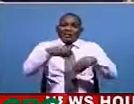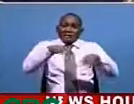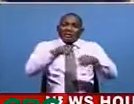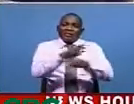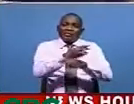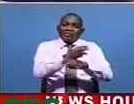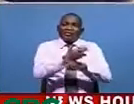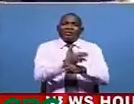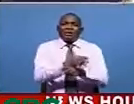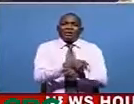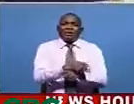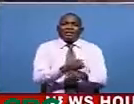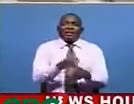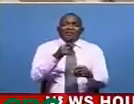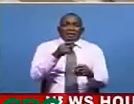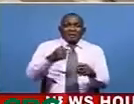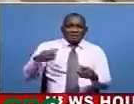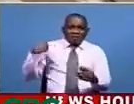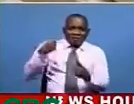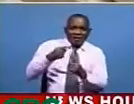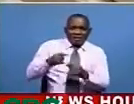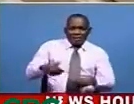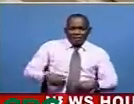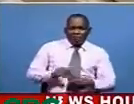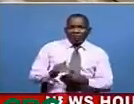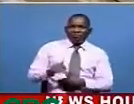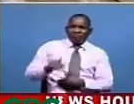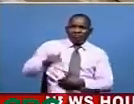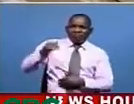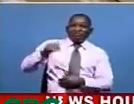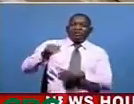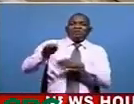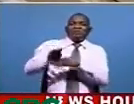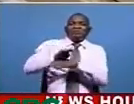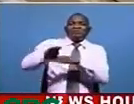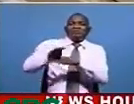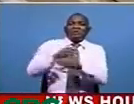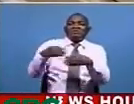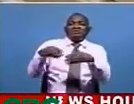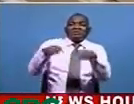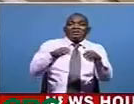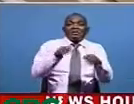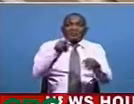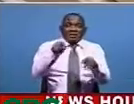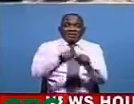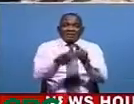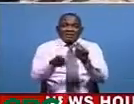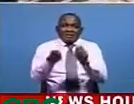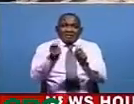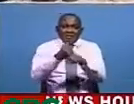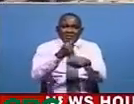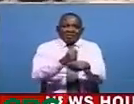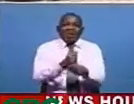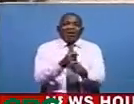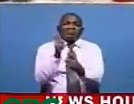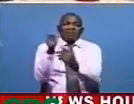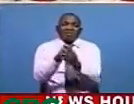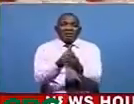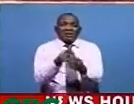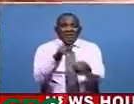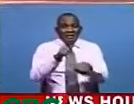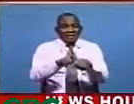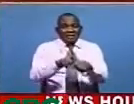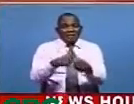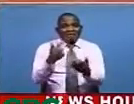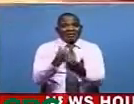in early from his childhood, creating or crafting objects for himself. At a time when the nation was